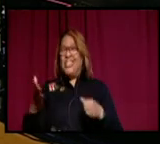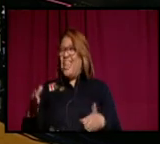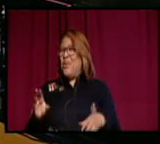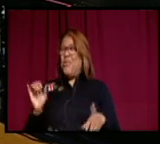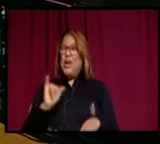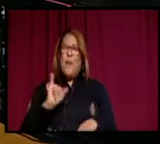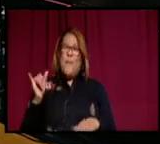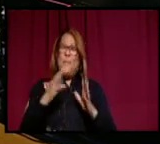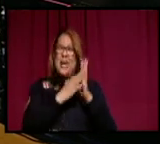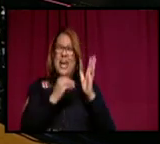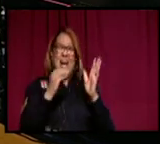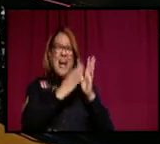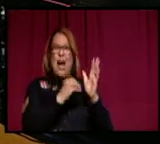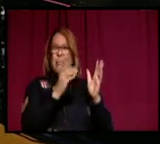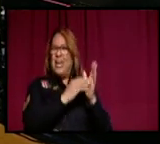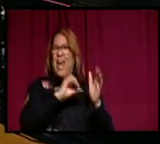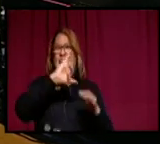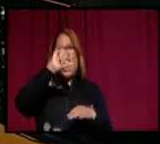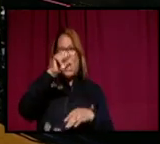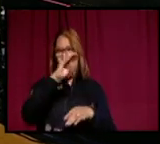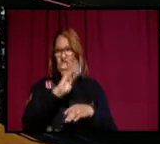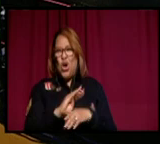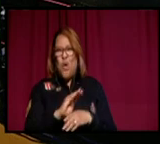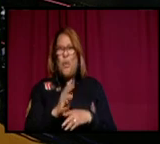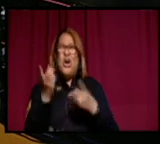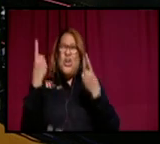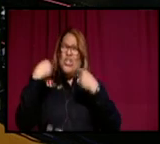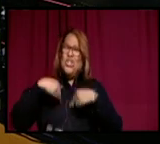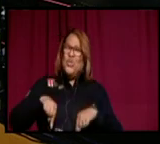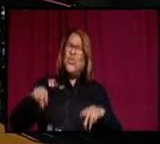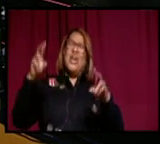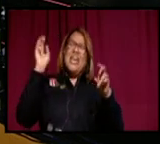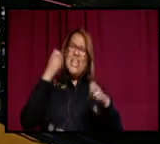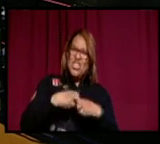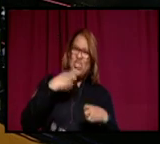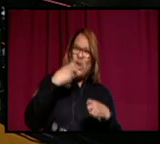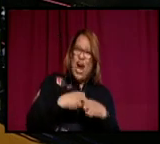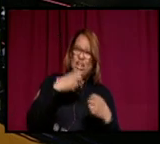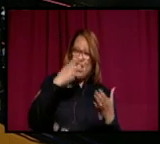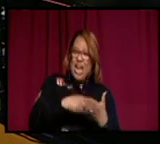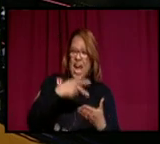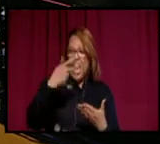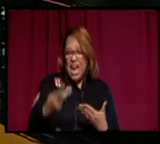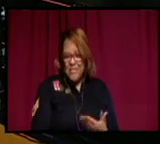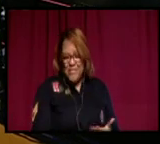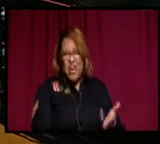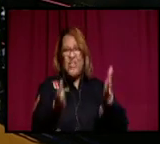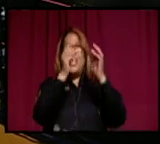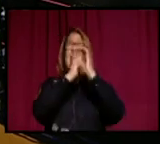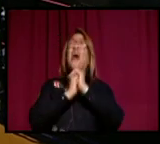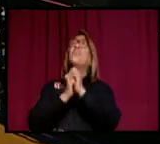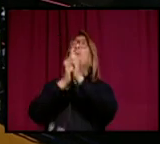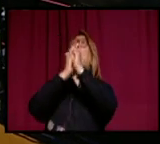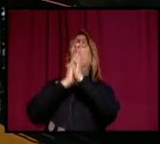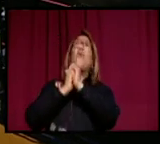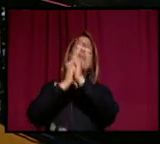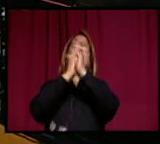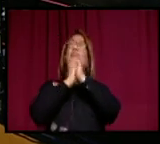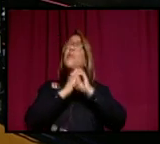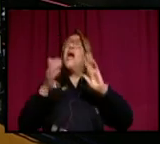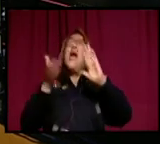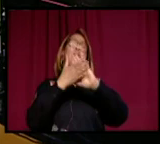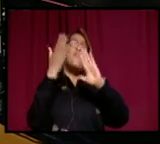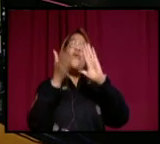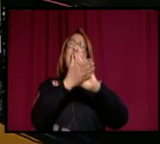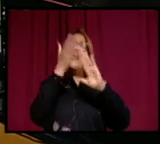Hallelujah. In the midst of his trials, he fell down and he worshiped. I want to encourage you to worship and praise your way through this